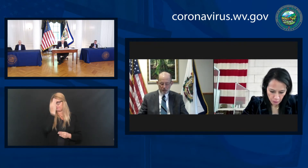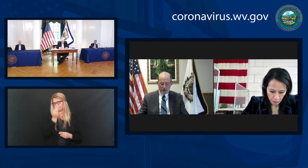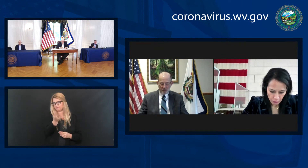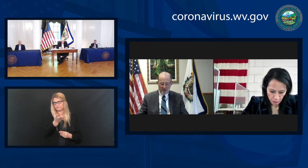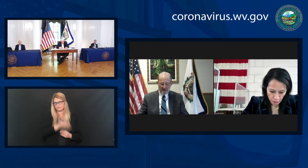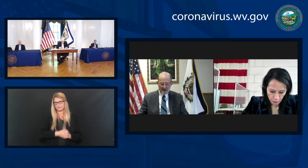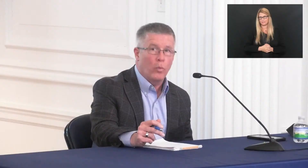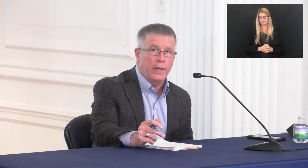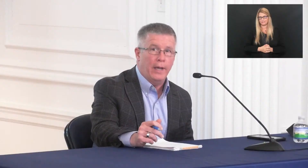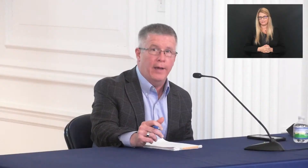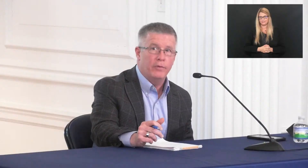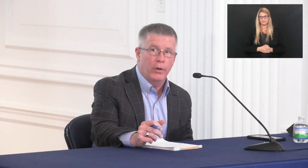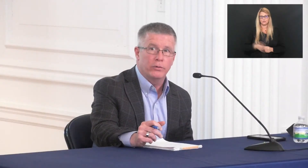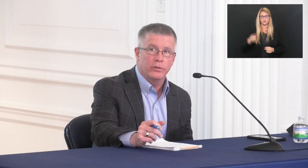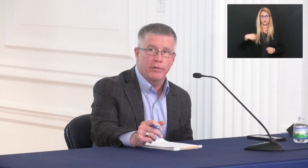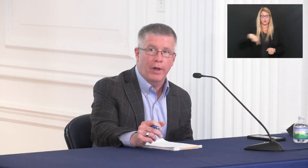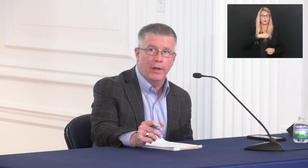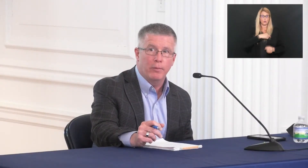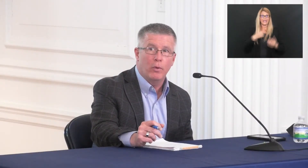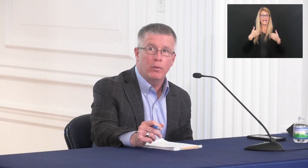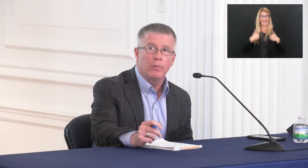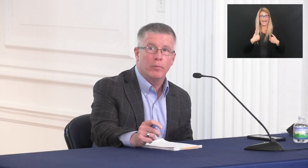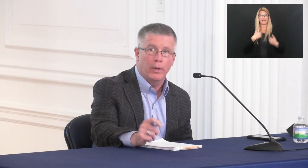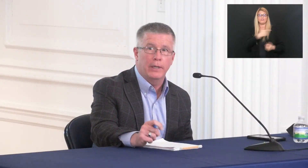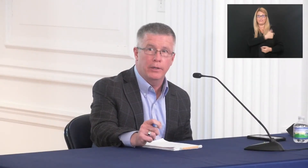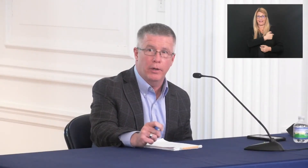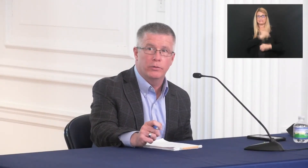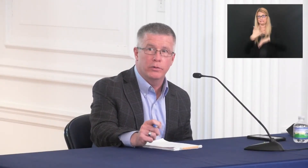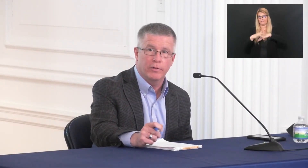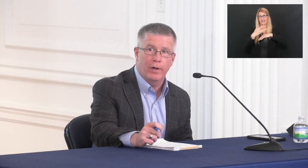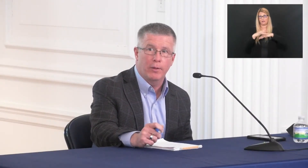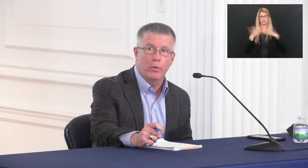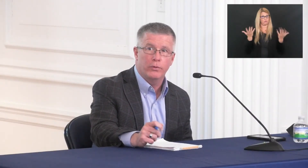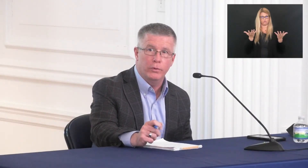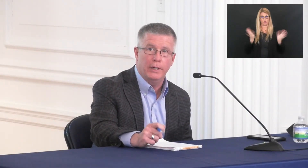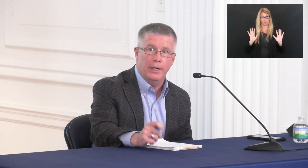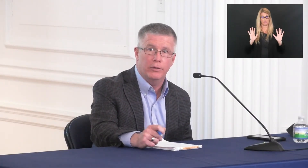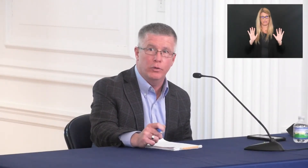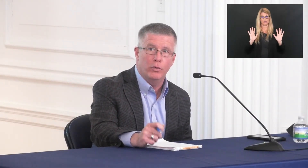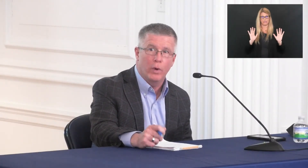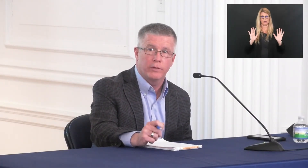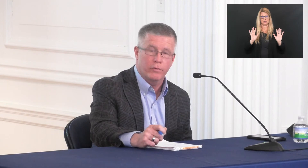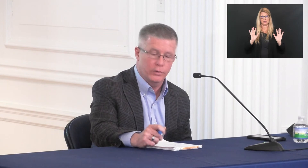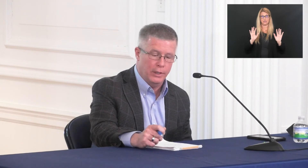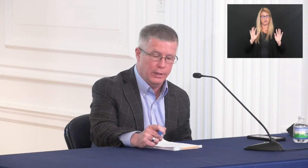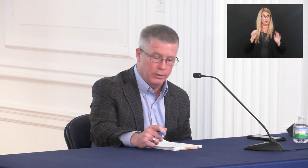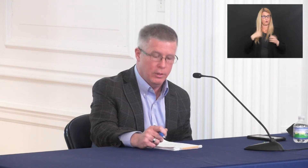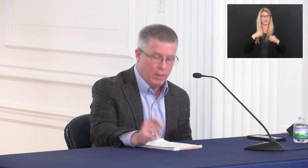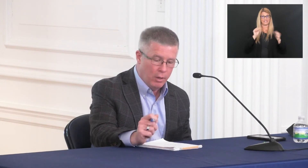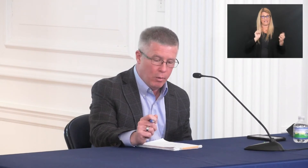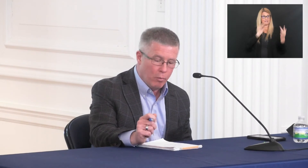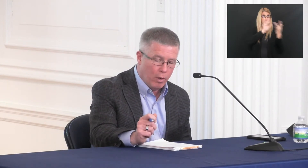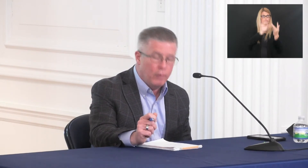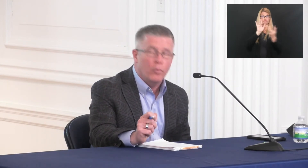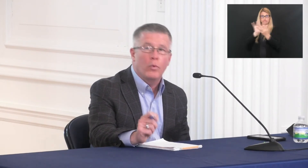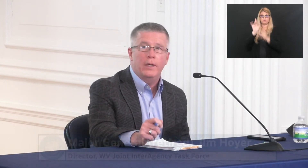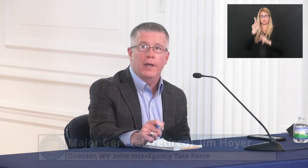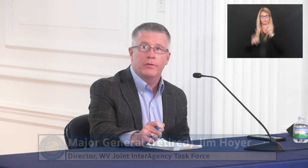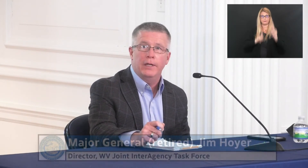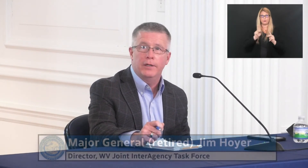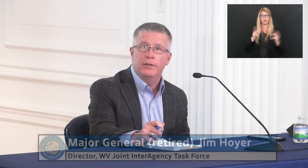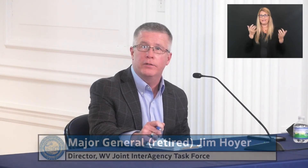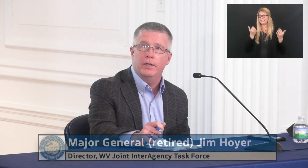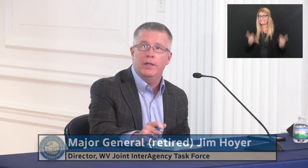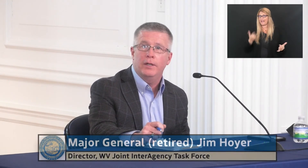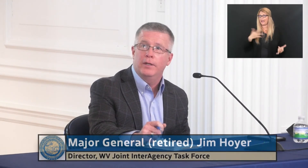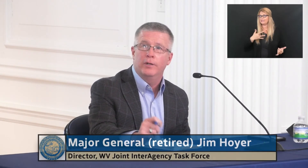governor made. We have doses available, plenty of doses available to get to West Virginians. What we have